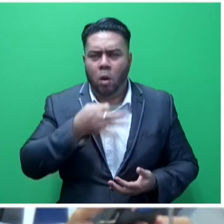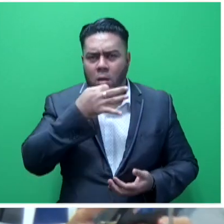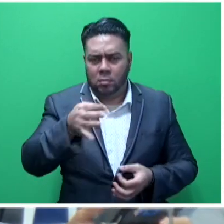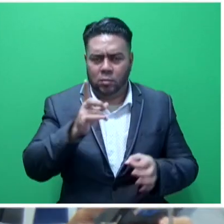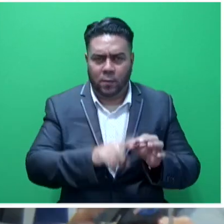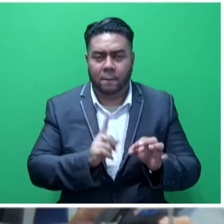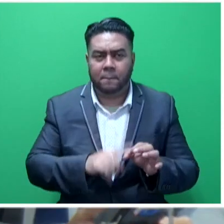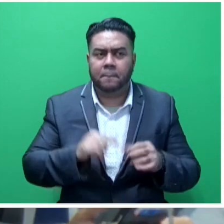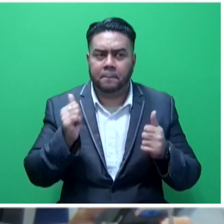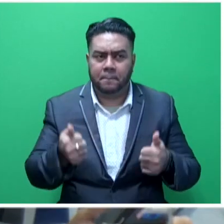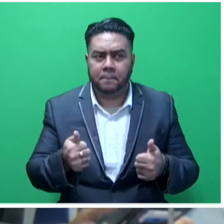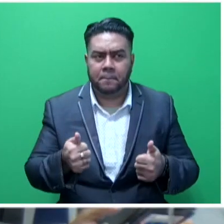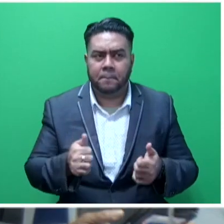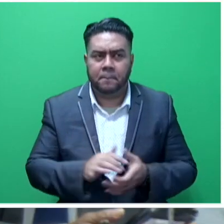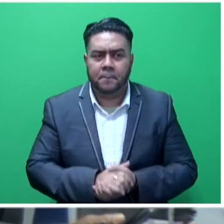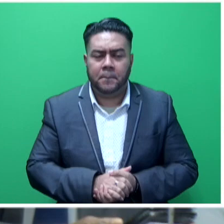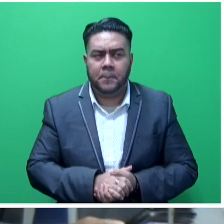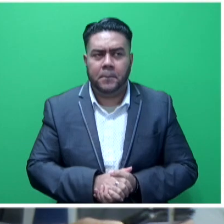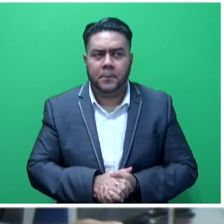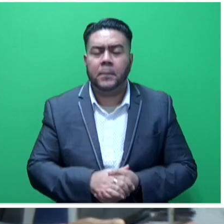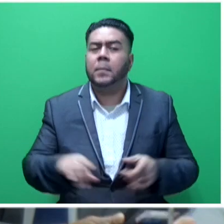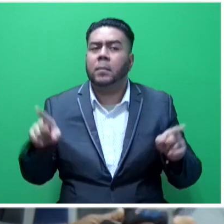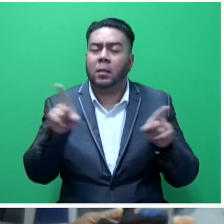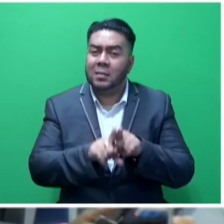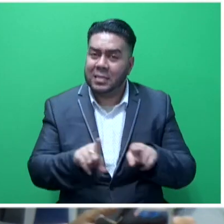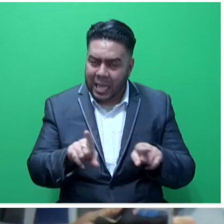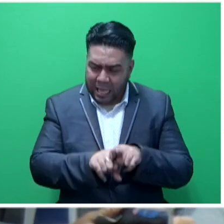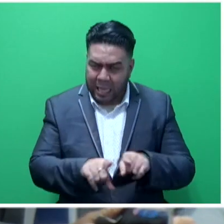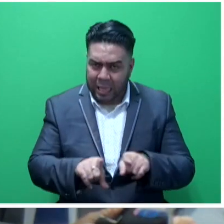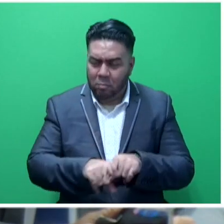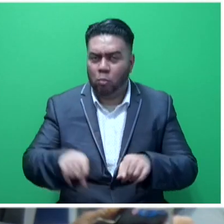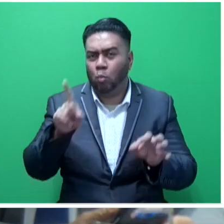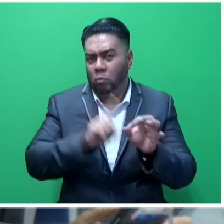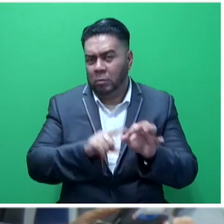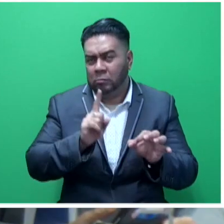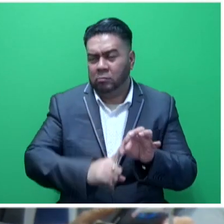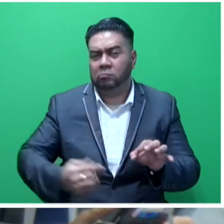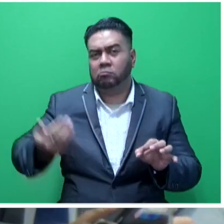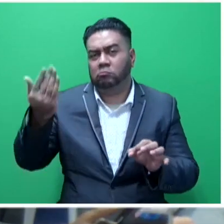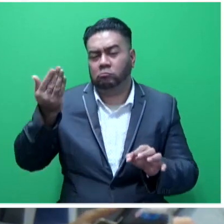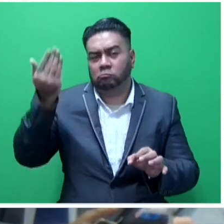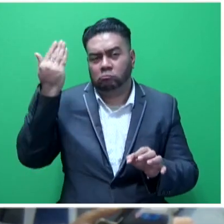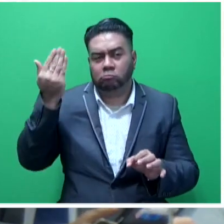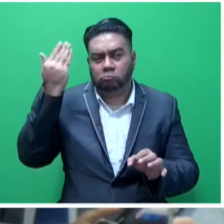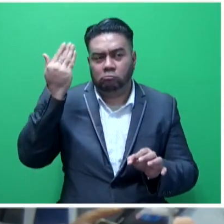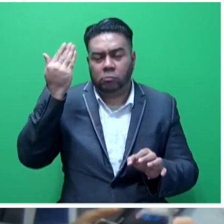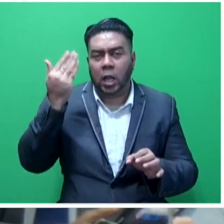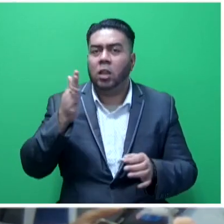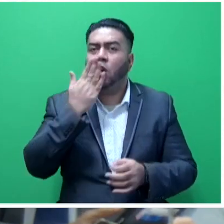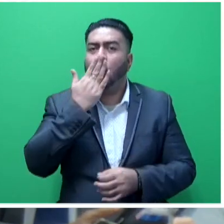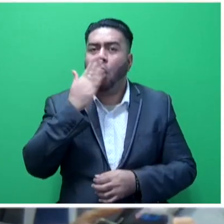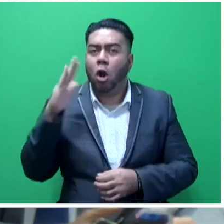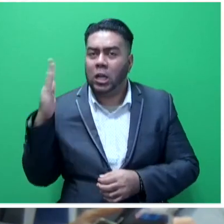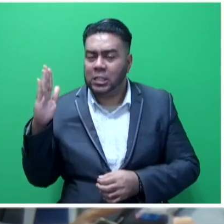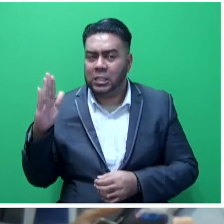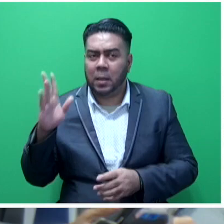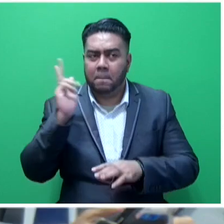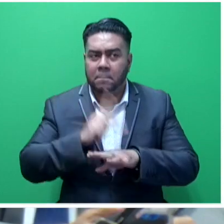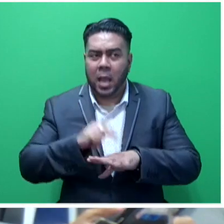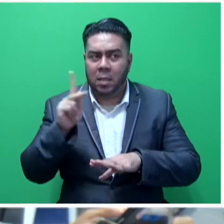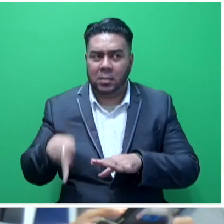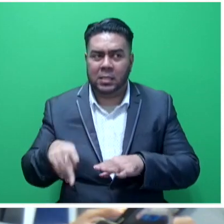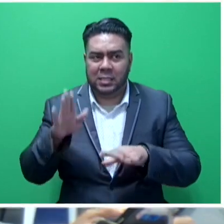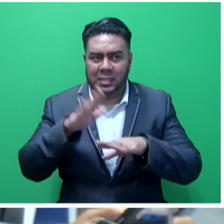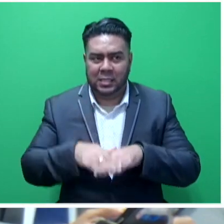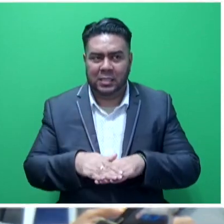But unfortunately, Mr. Speaker, this is the same question that was raised in the August Parliament sitting last year,